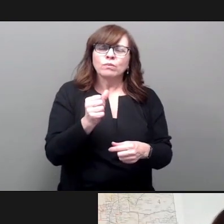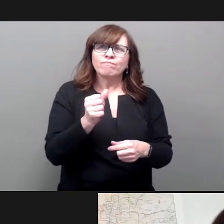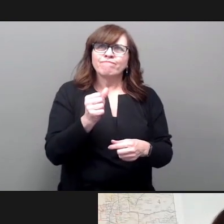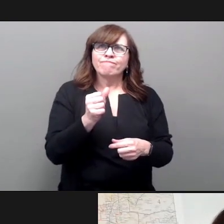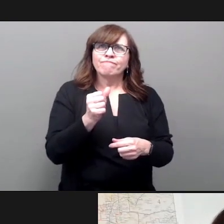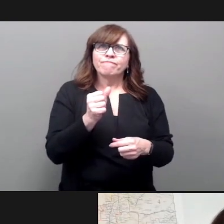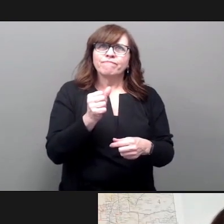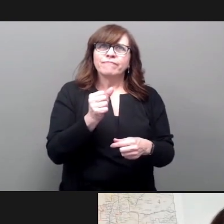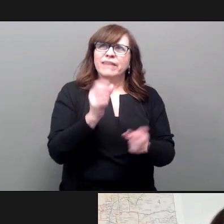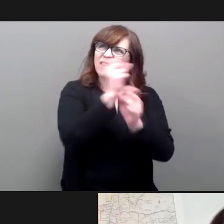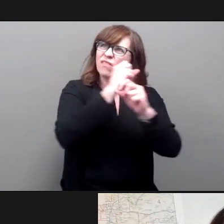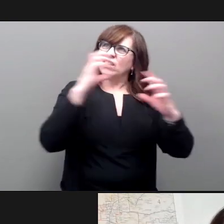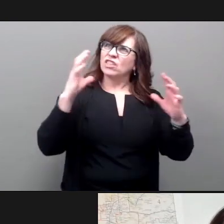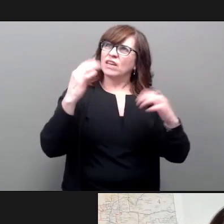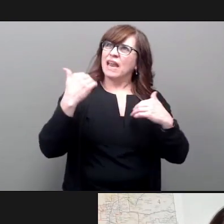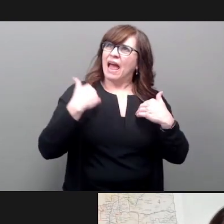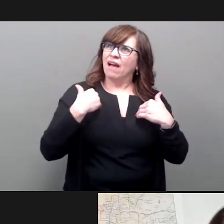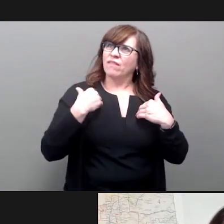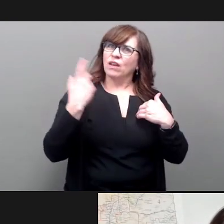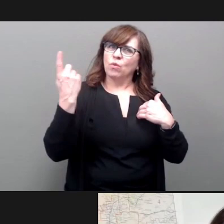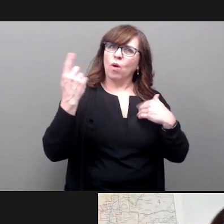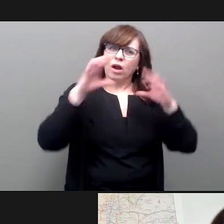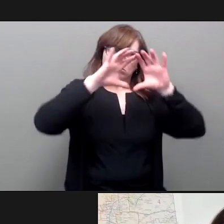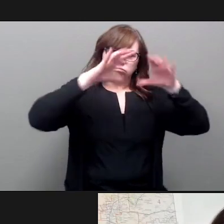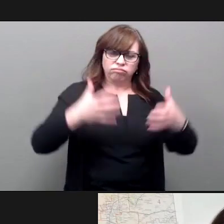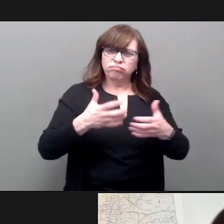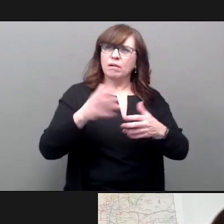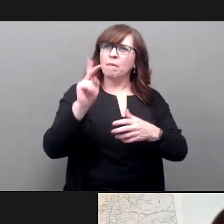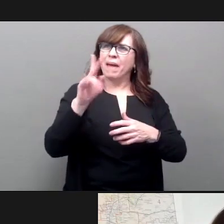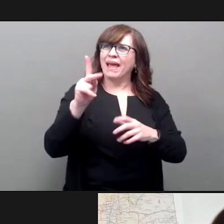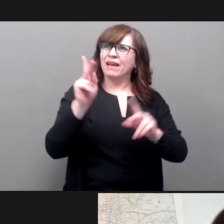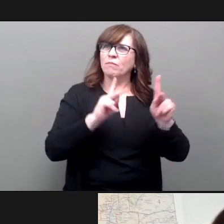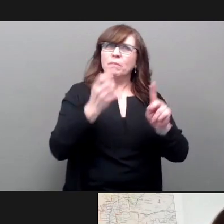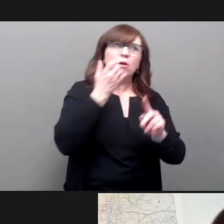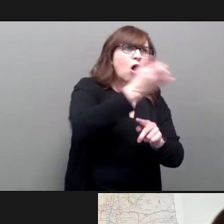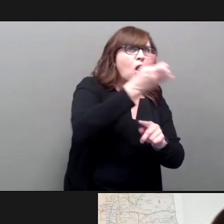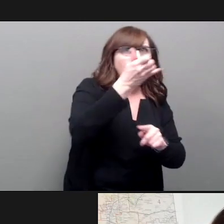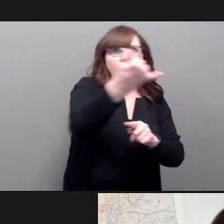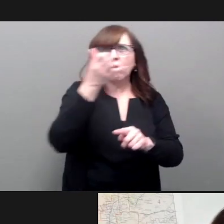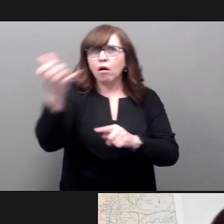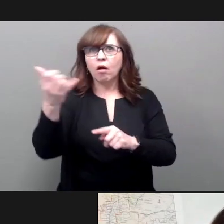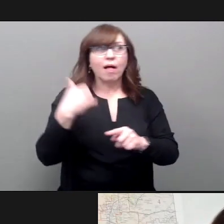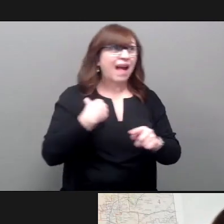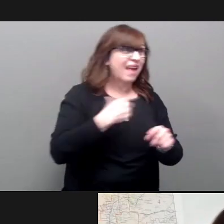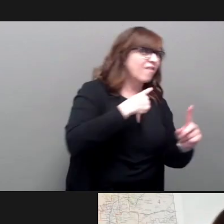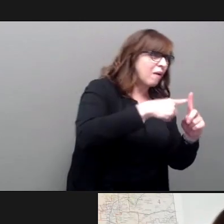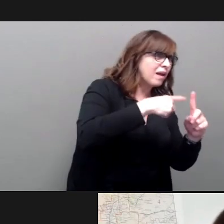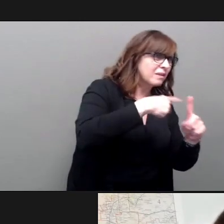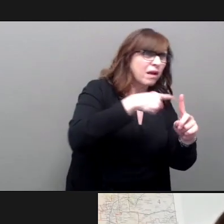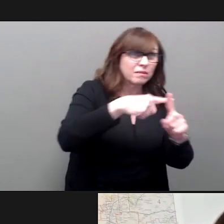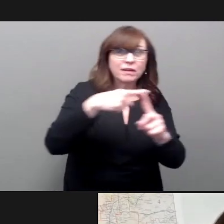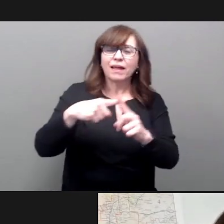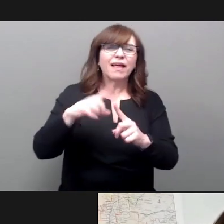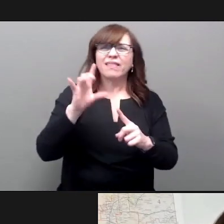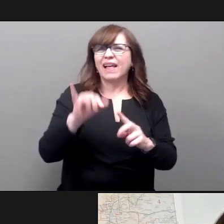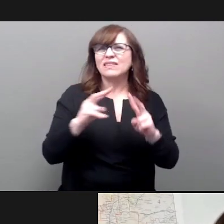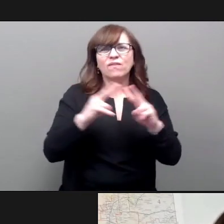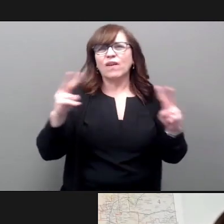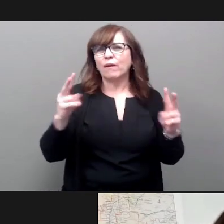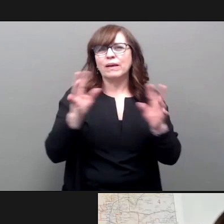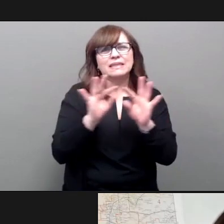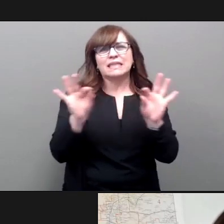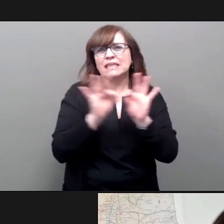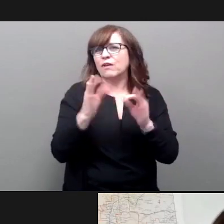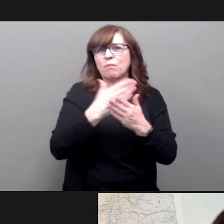a giant phone bank of people calling people up to tell them that they have COVID as being a very significant part